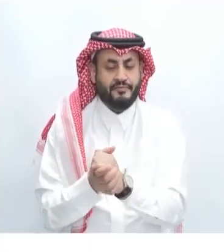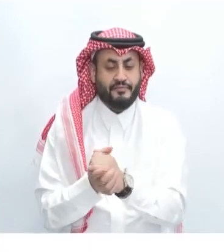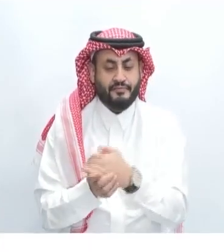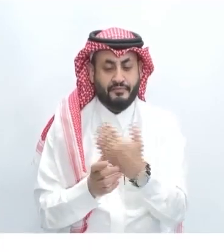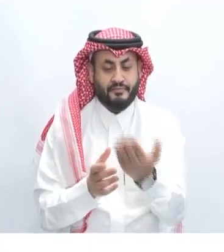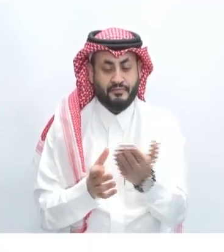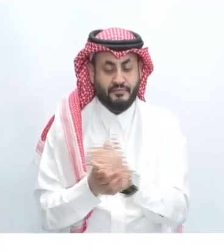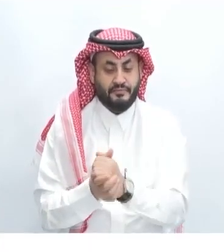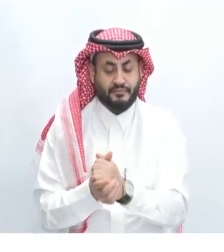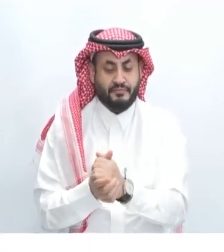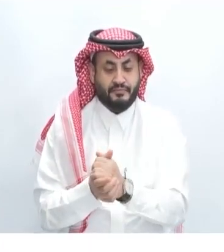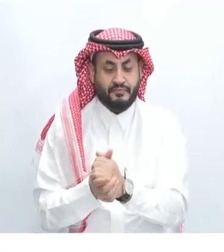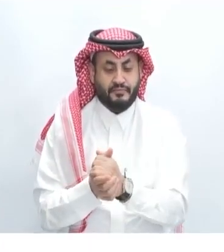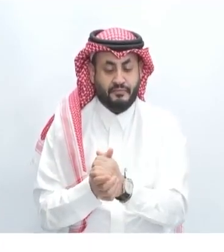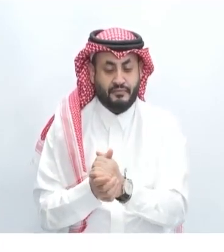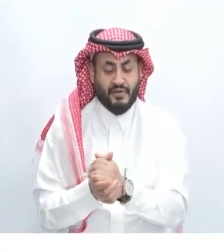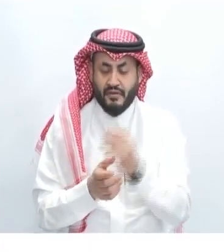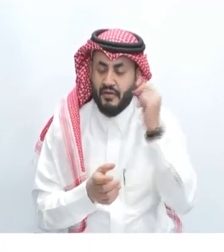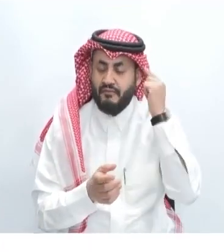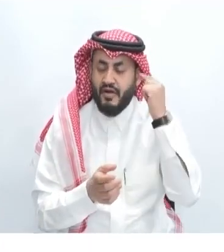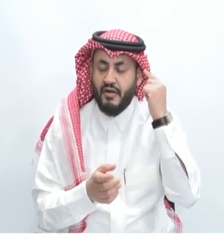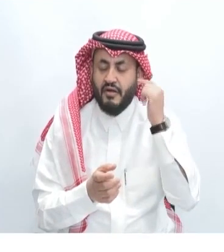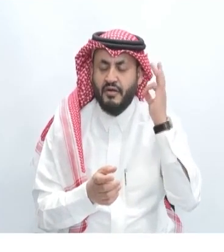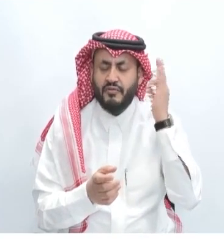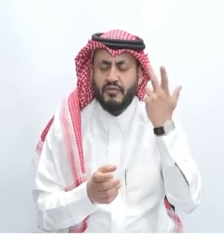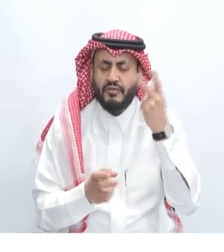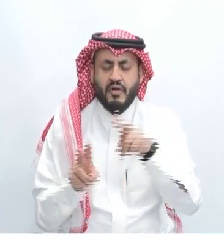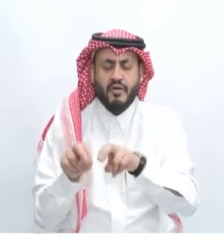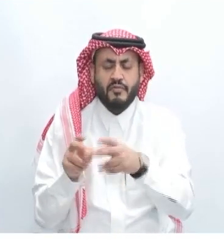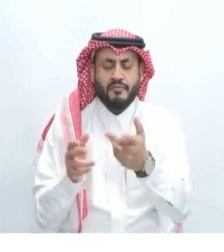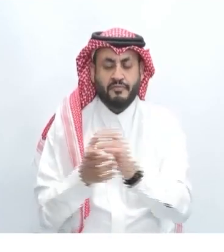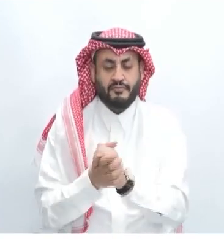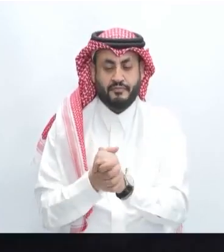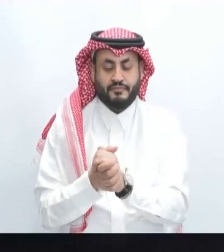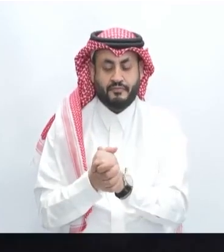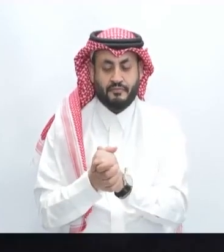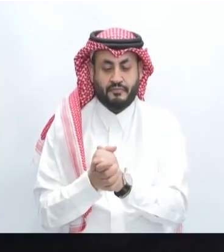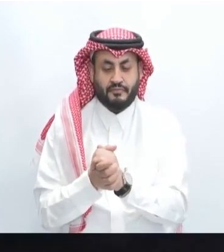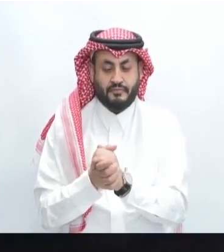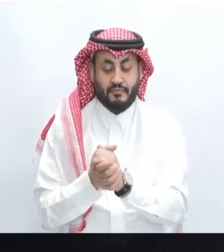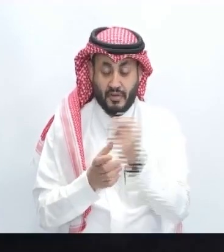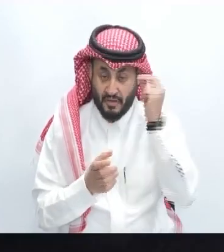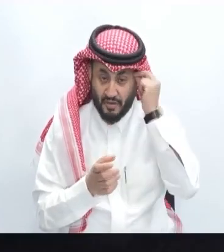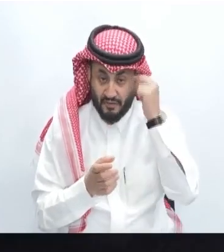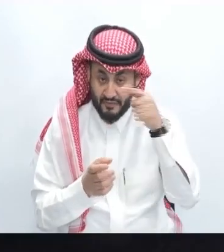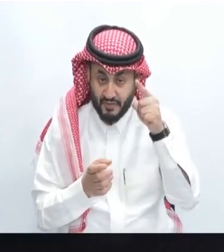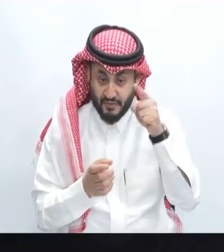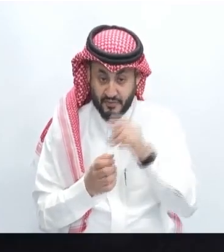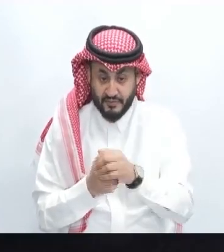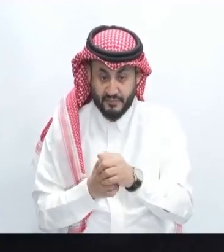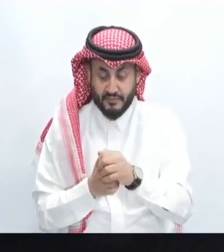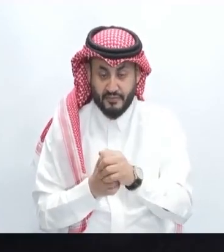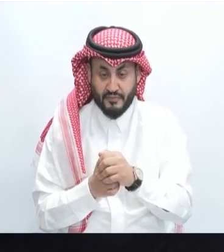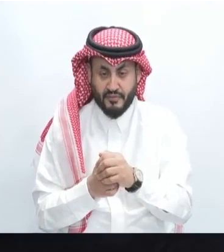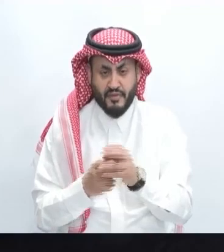we listen to a sound, and then you can guess what this animal is. And when you got the right answer, then